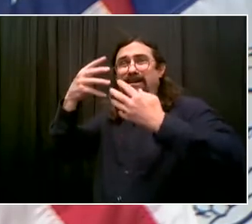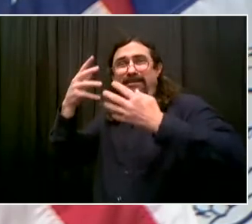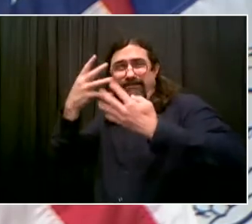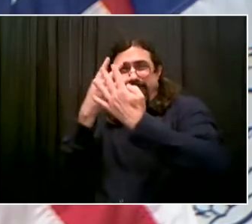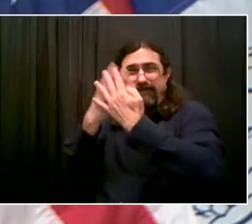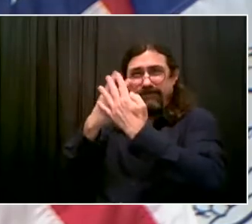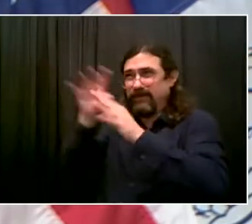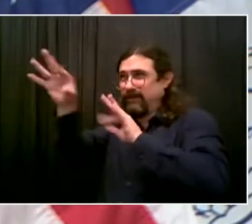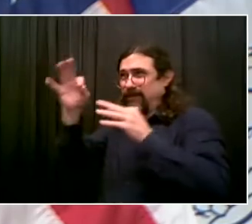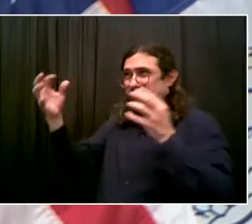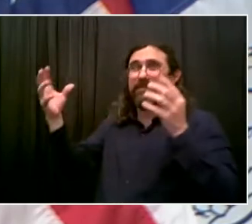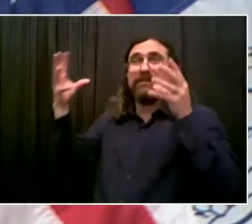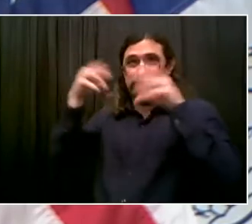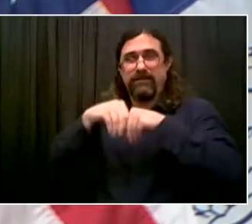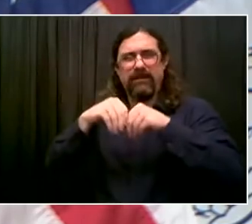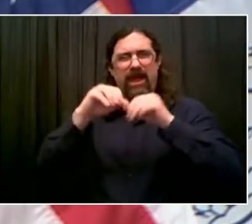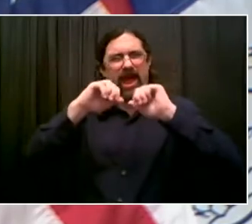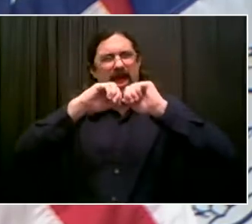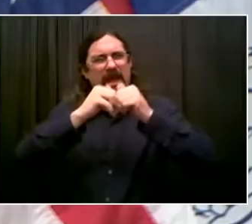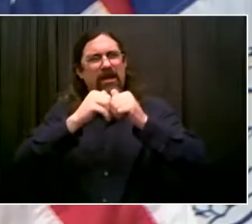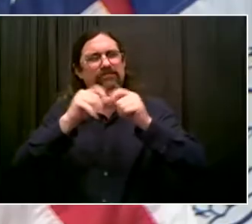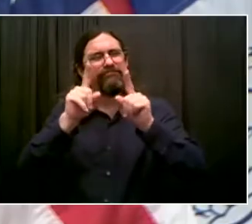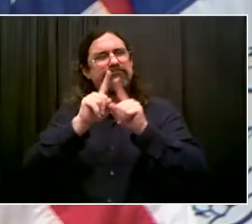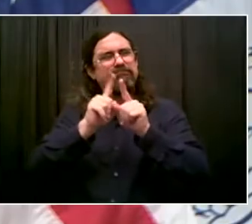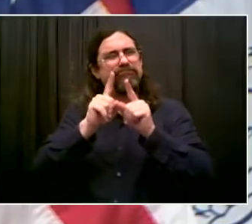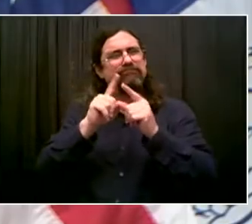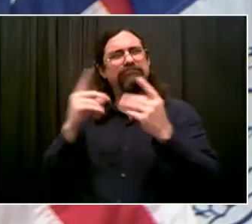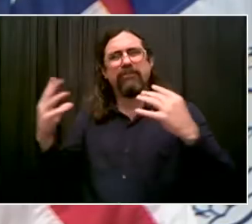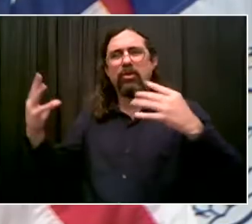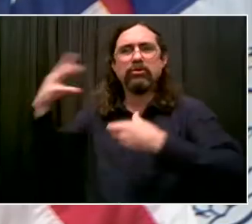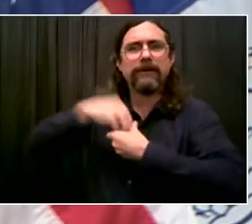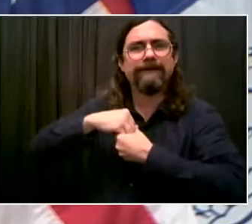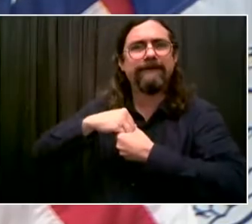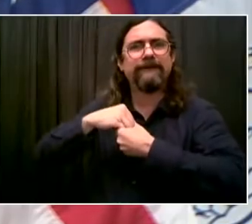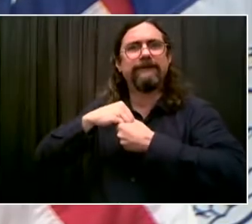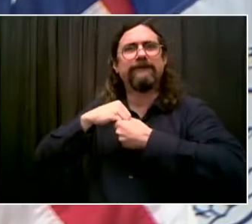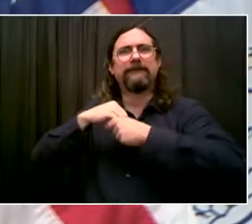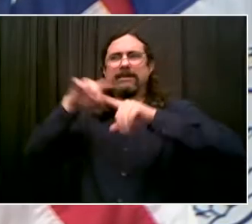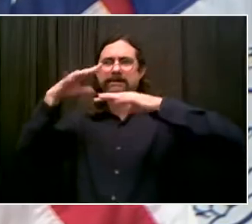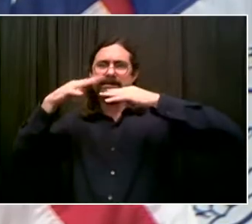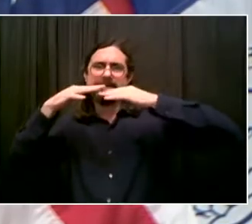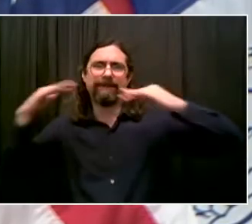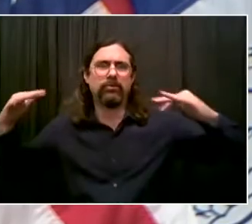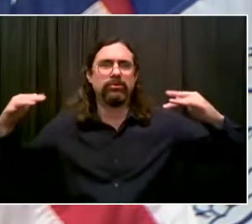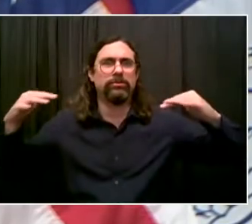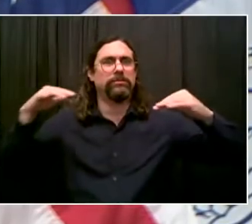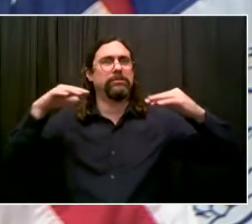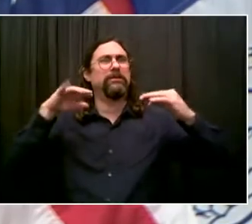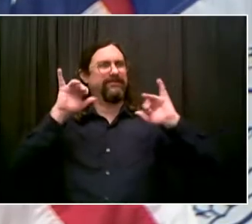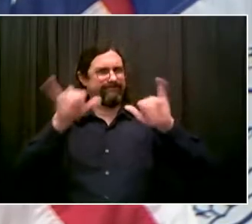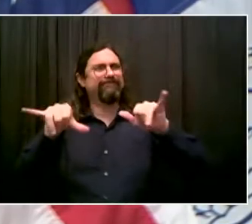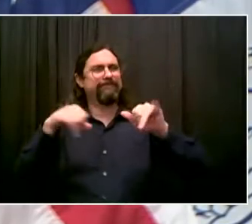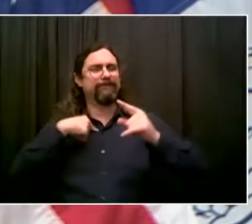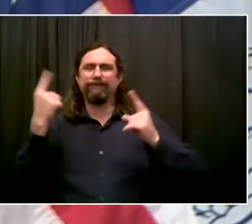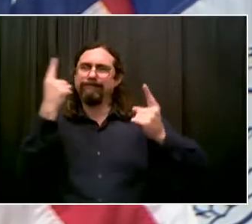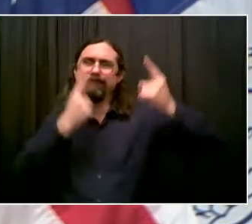insight and his leadership, and also really his predecessors as well, Michael O. and Lizette Camilo, who collectively have worked to transform Mox into